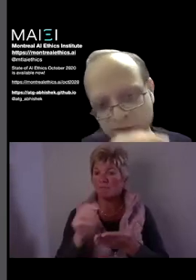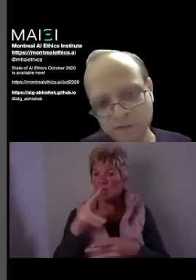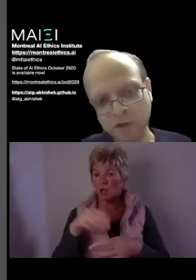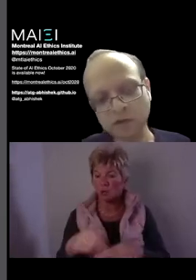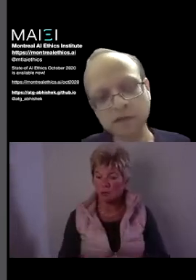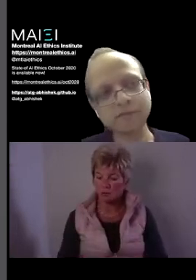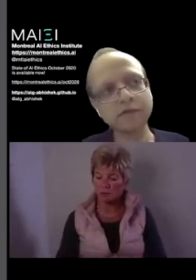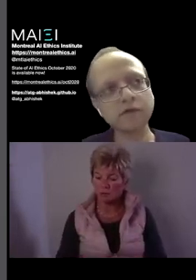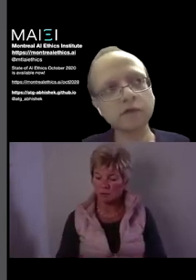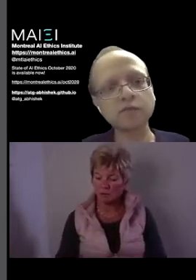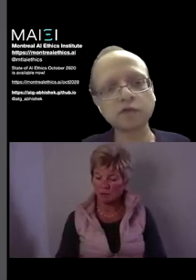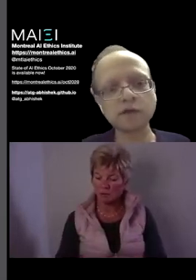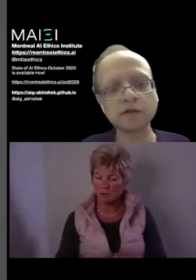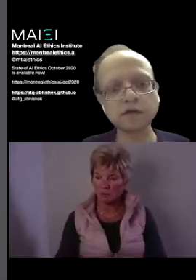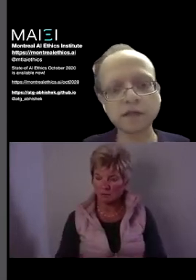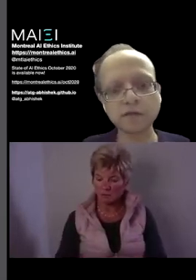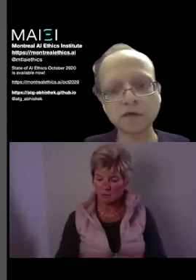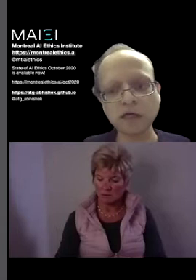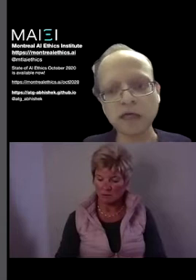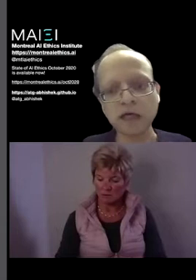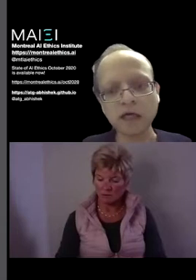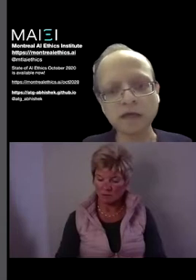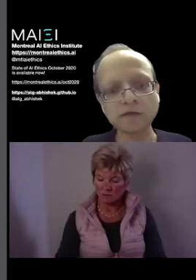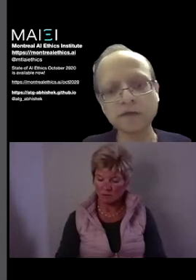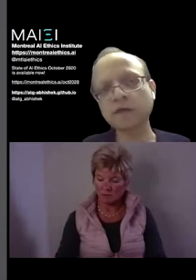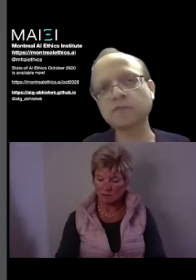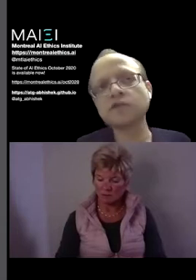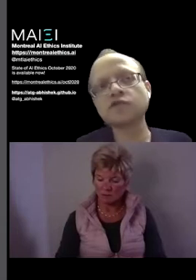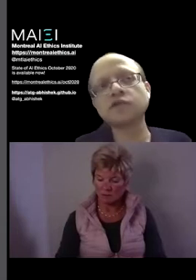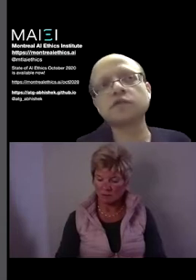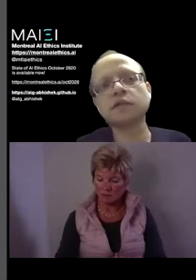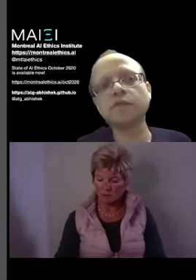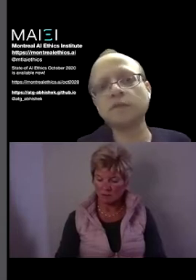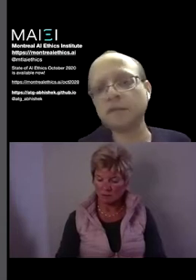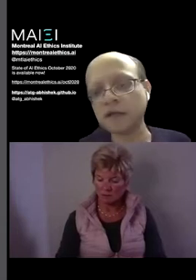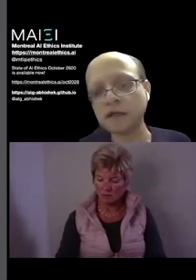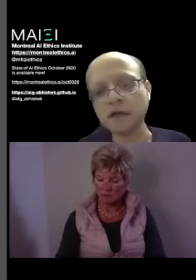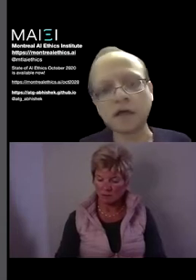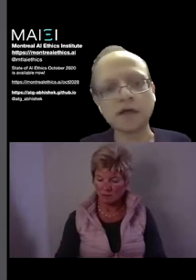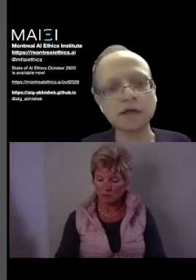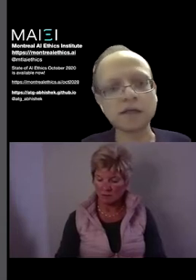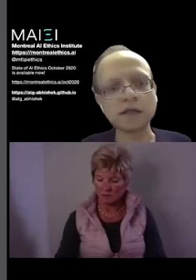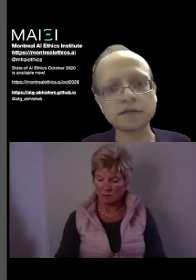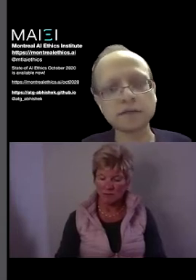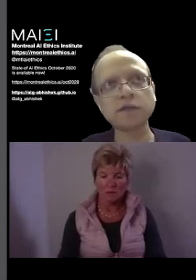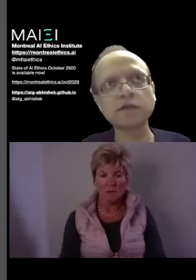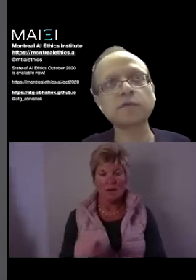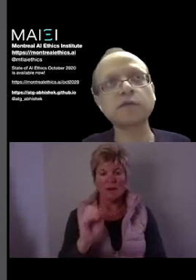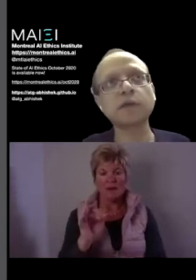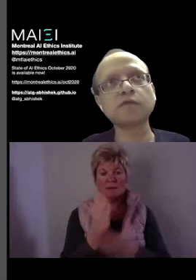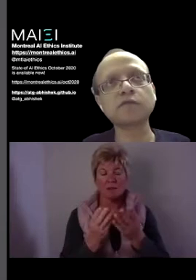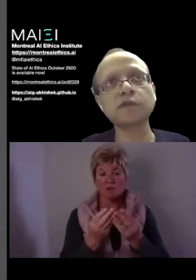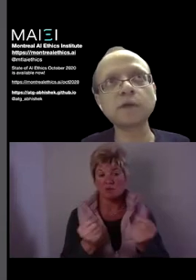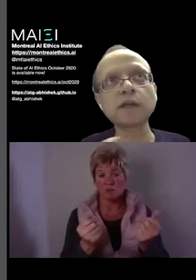provocation, it's probably quite important here to think about if some solution should even be made, and especially from